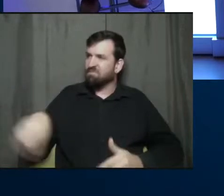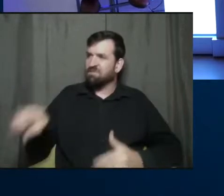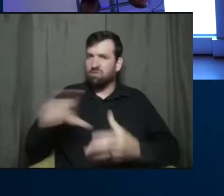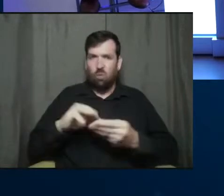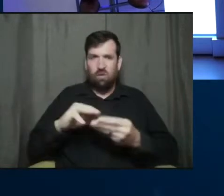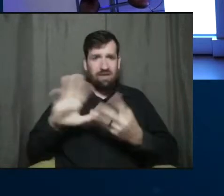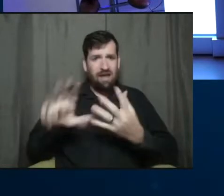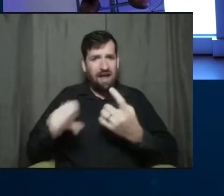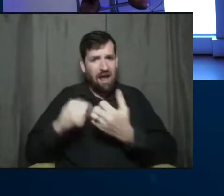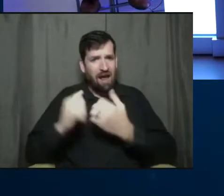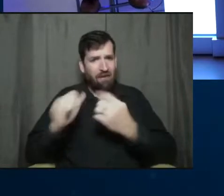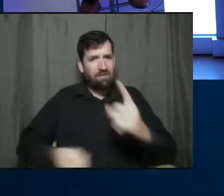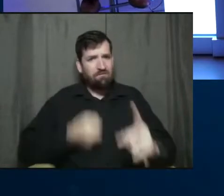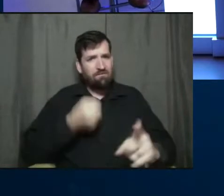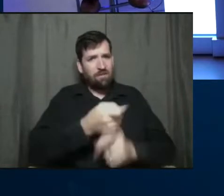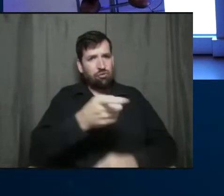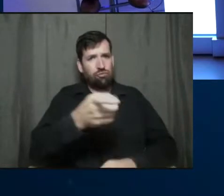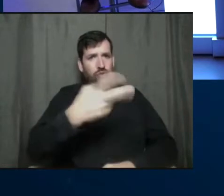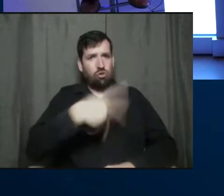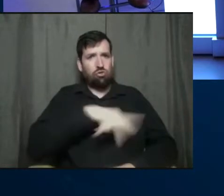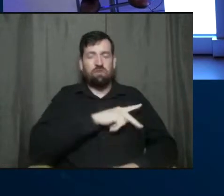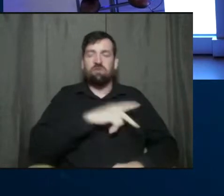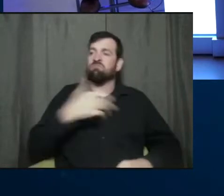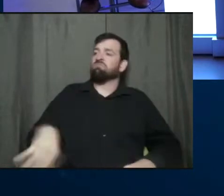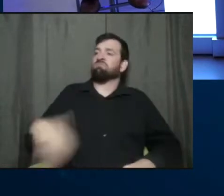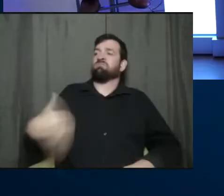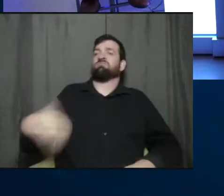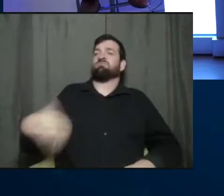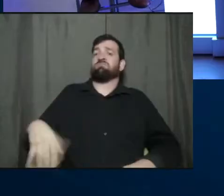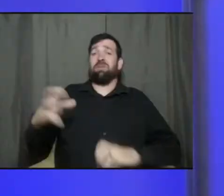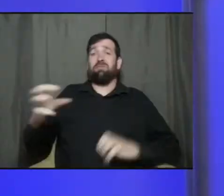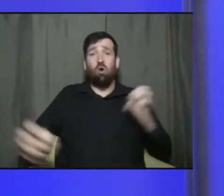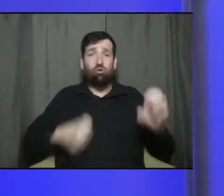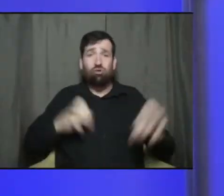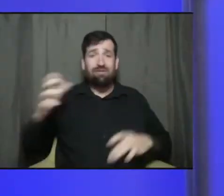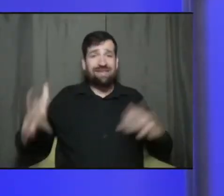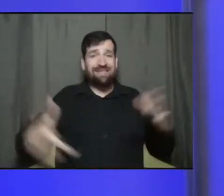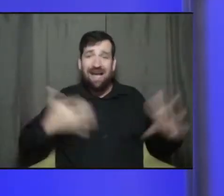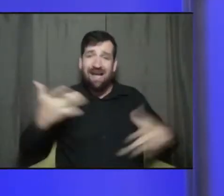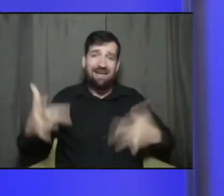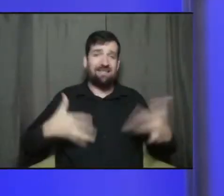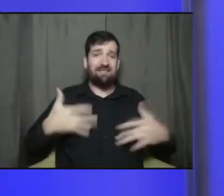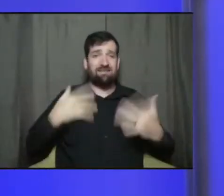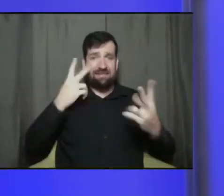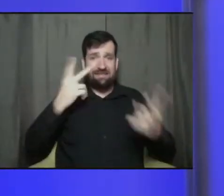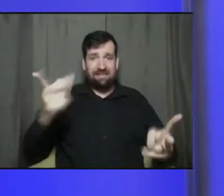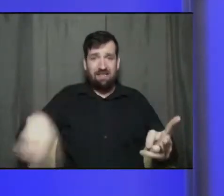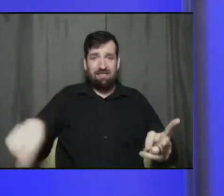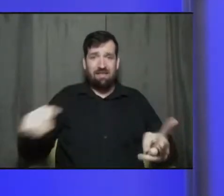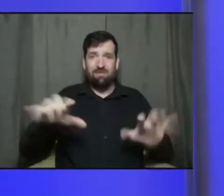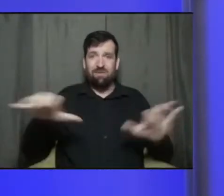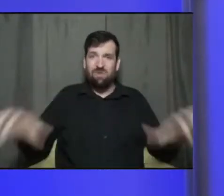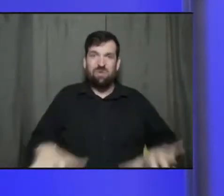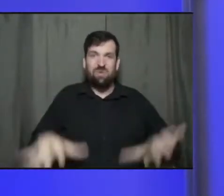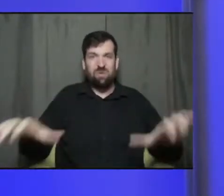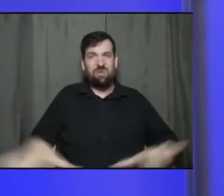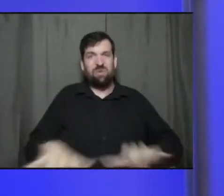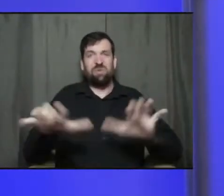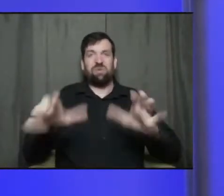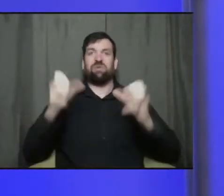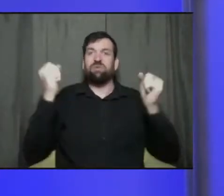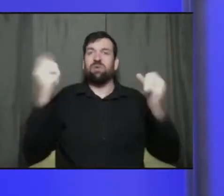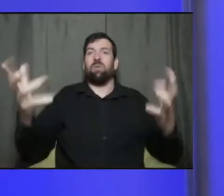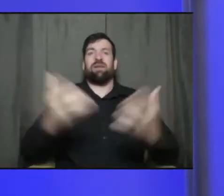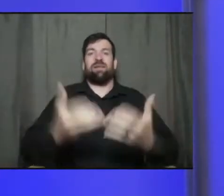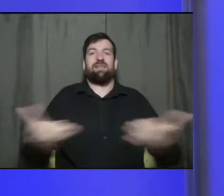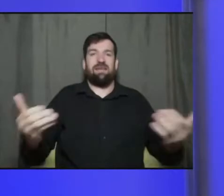personally? Oh, it's incredibly emotional and it's exciting at the same time. I've gotten to see these guys do so many things in their lives that they